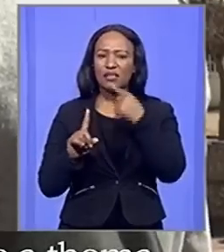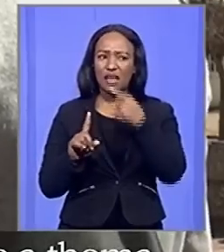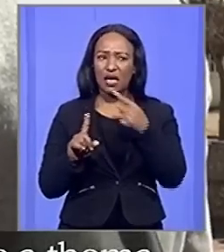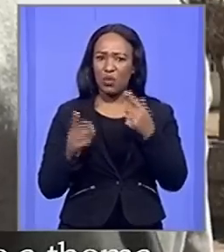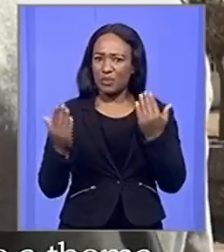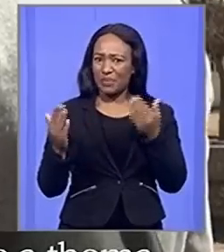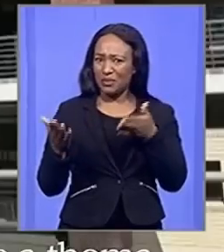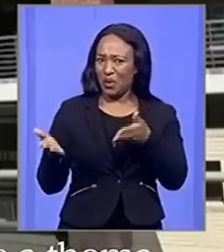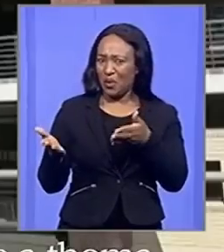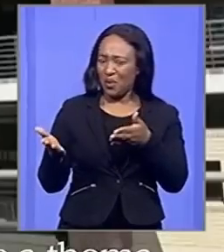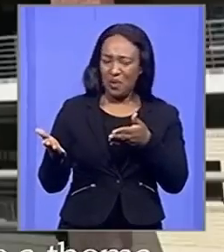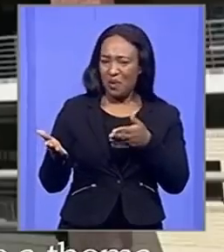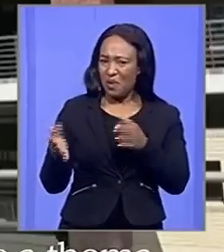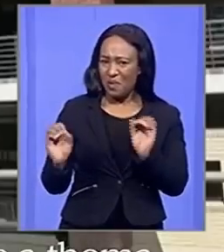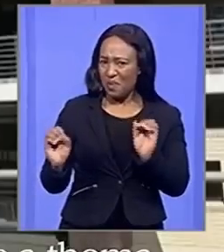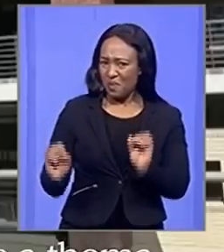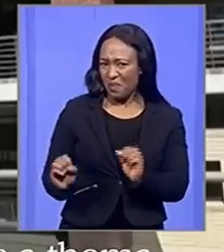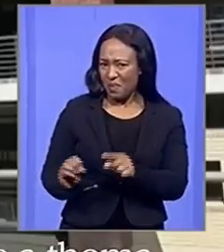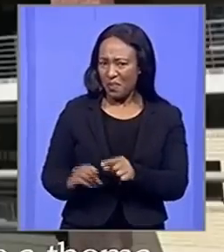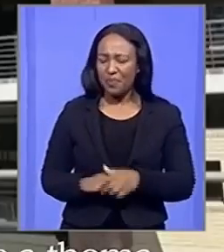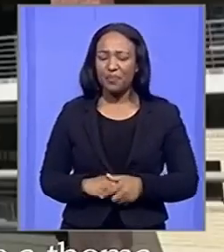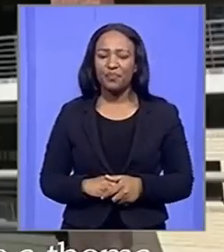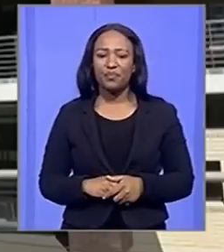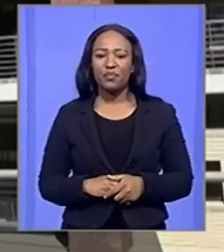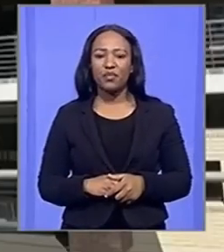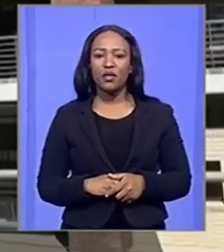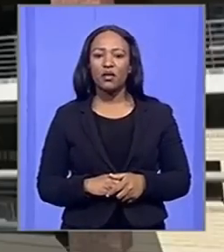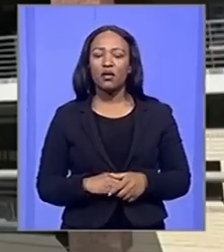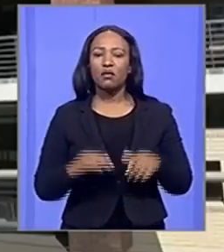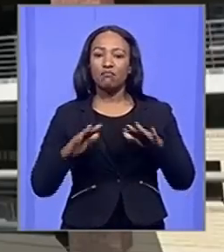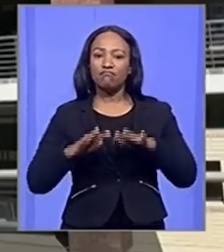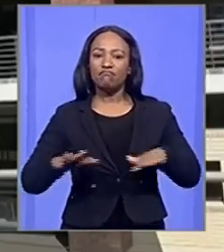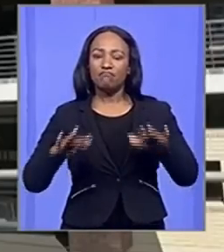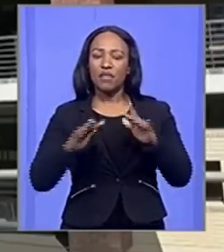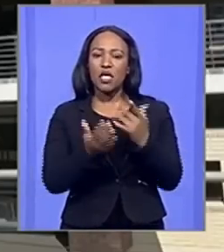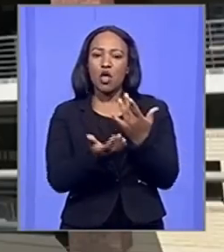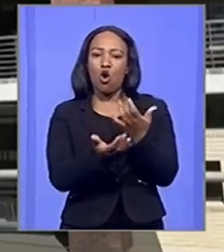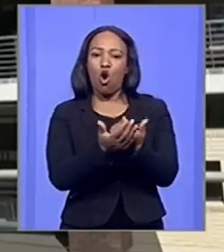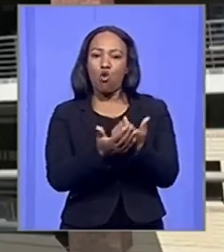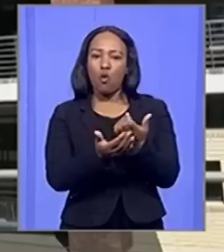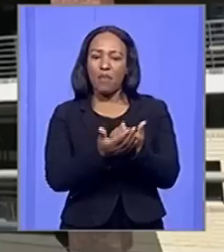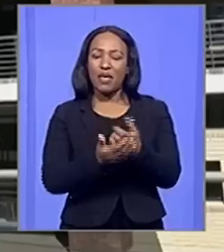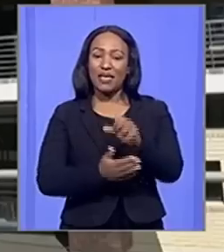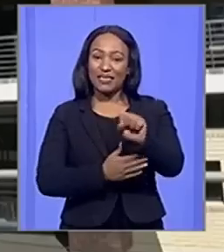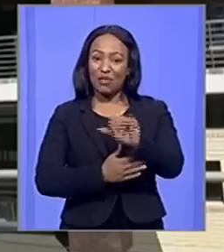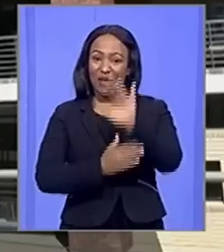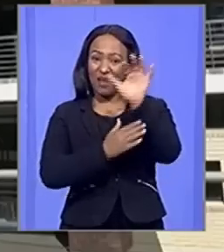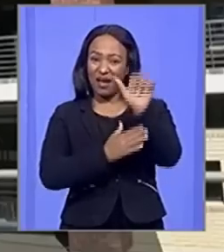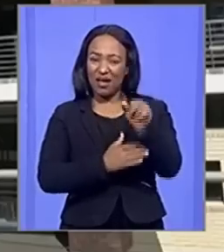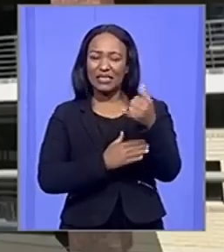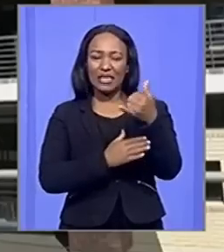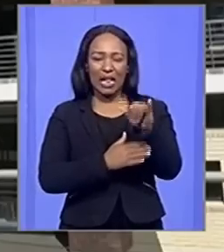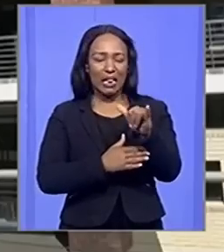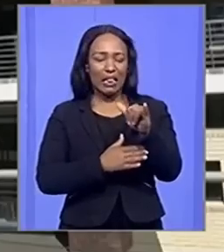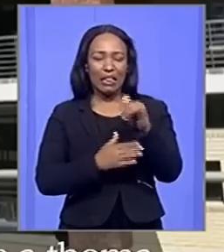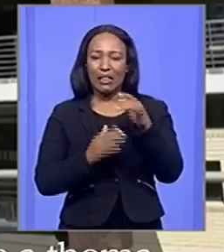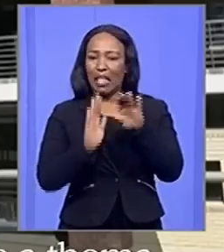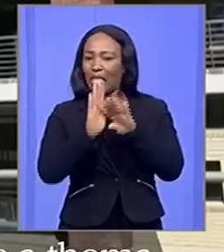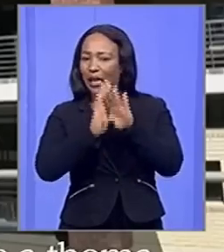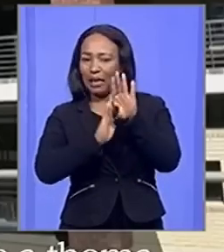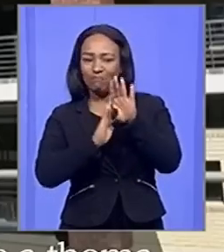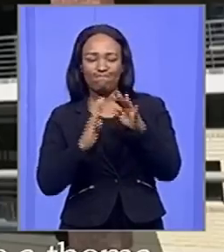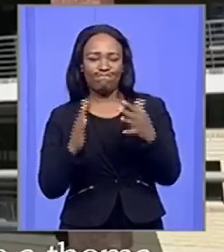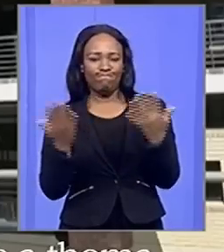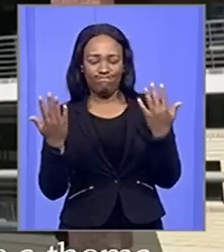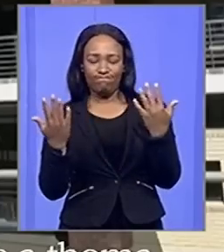se solofetse. When it comes to the economic aspect of it, we can see that South Africa is still lacking, and definitely the